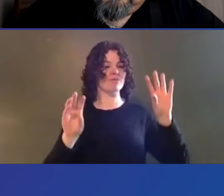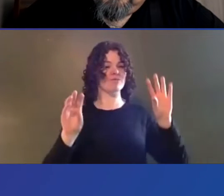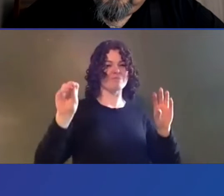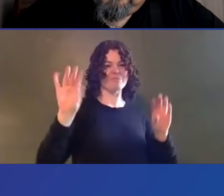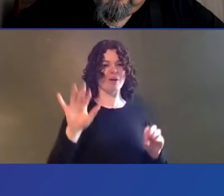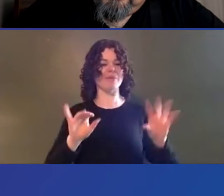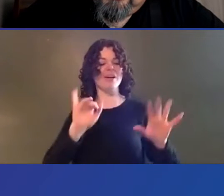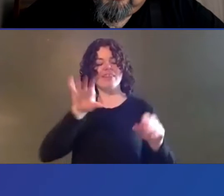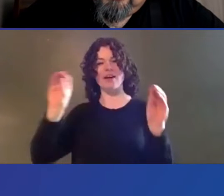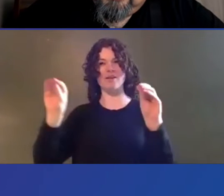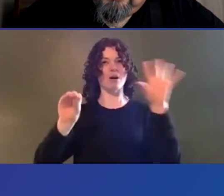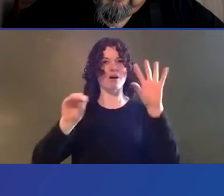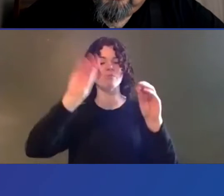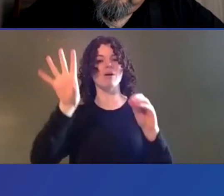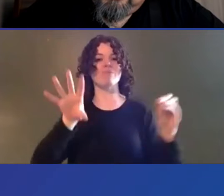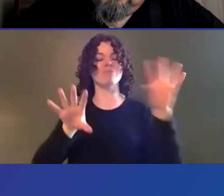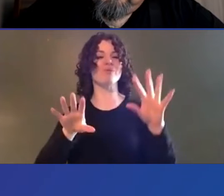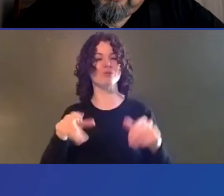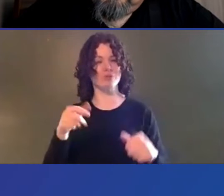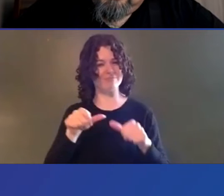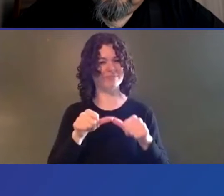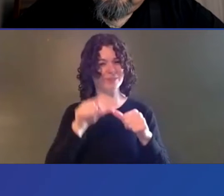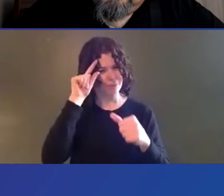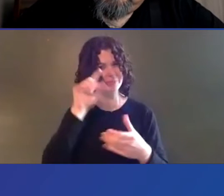next thing you can't see.